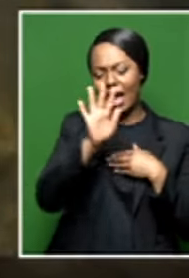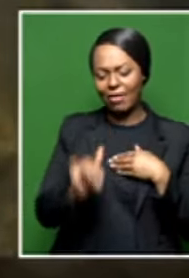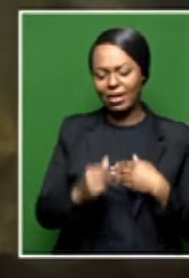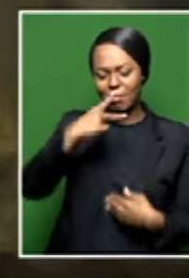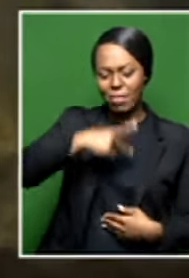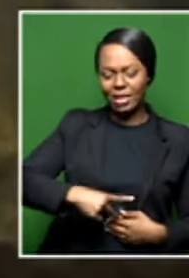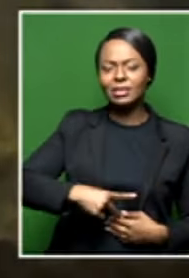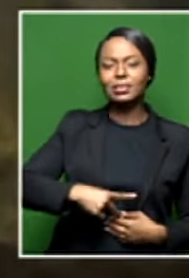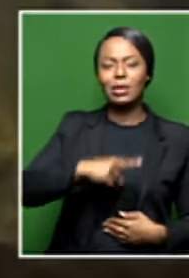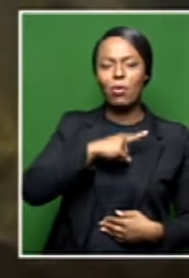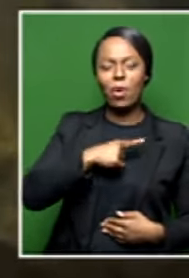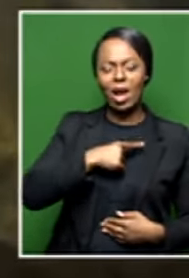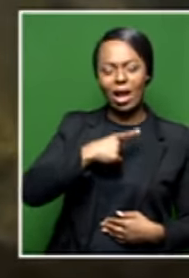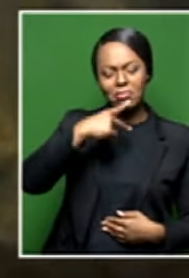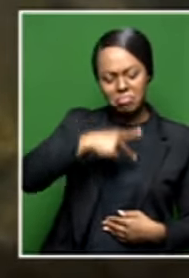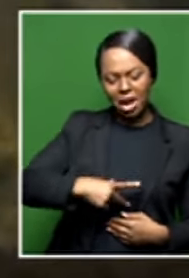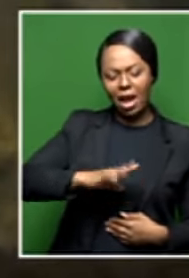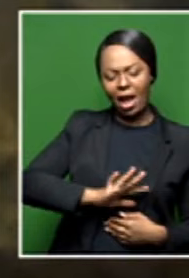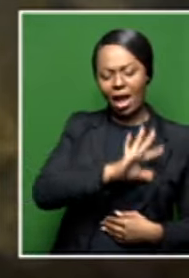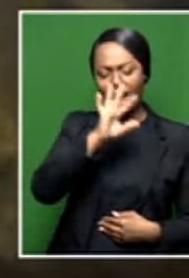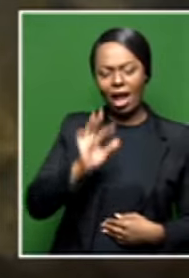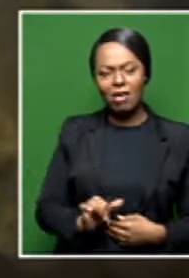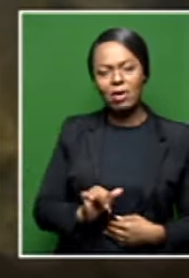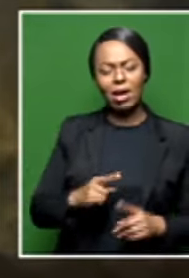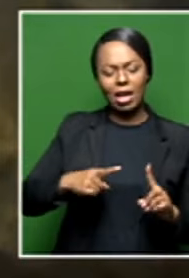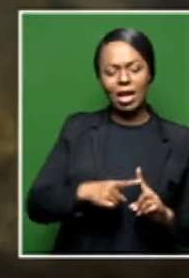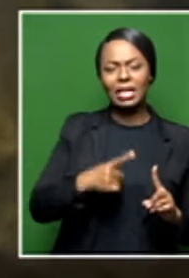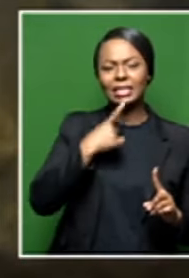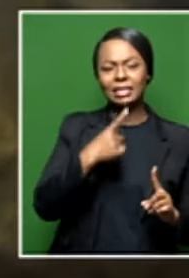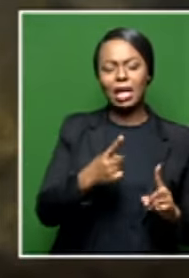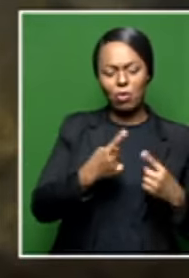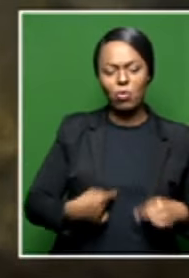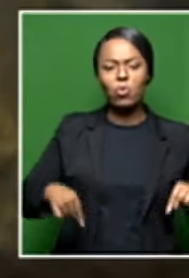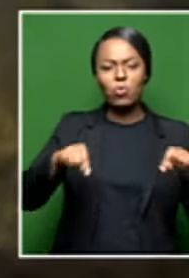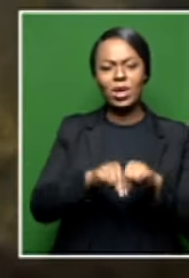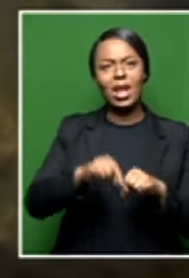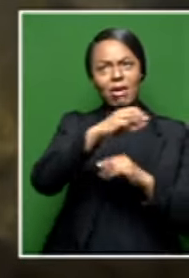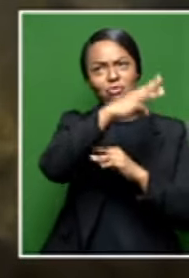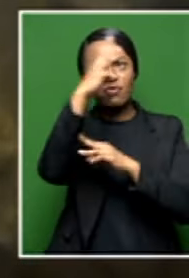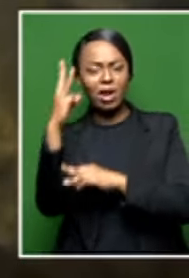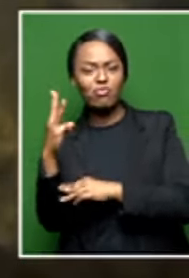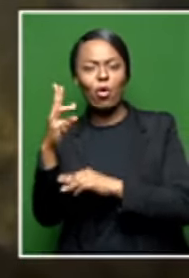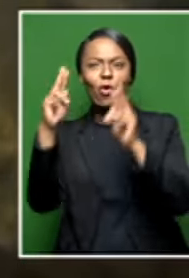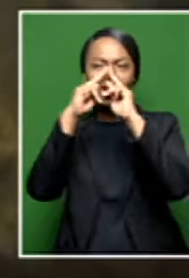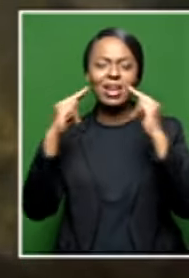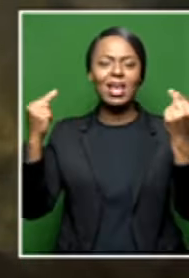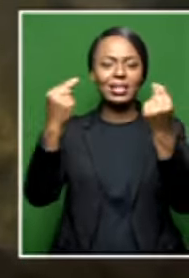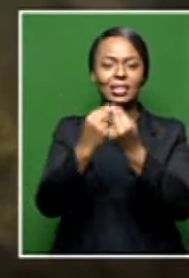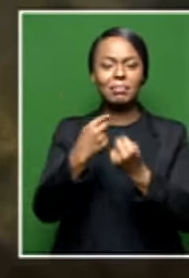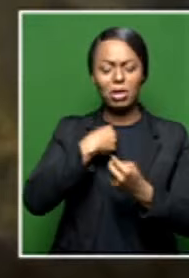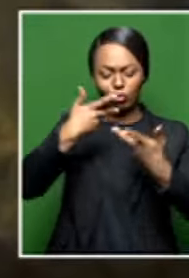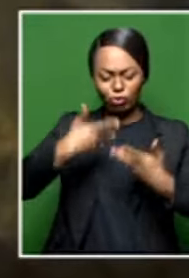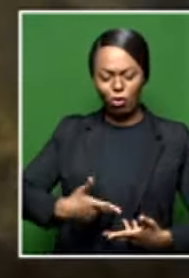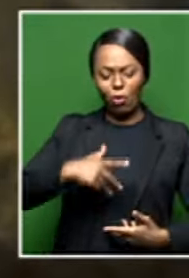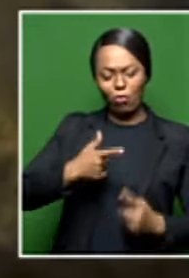even Africa with the phrase that he mentioned, we are Rainbow Nation. So for me as an African,